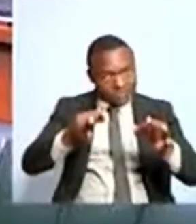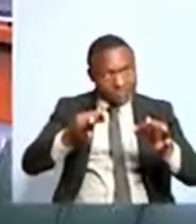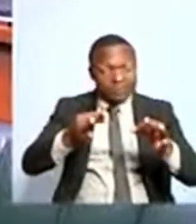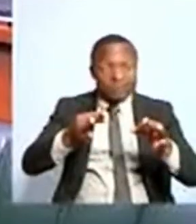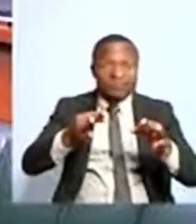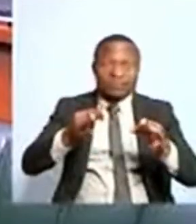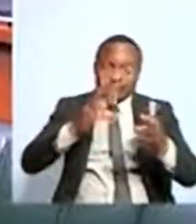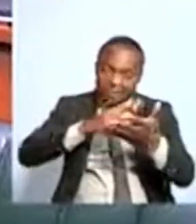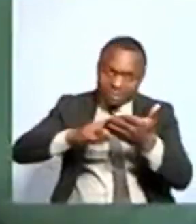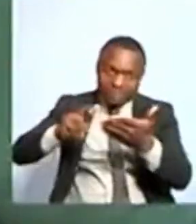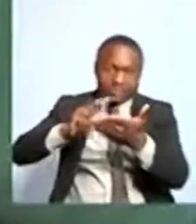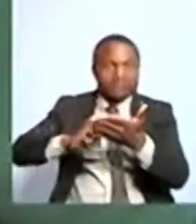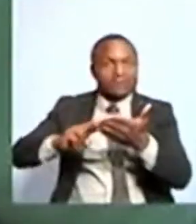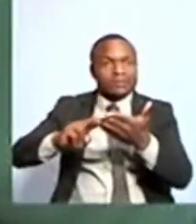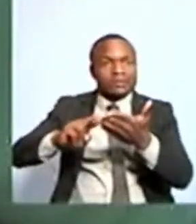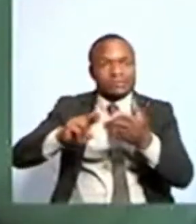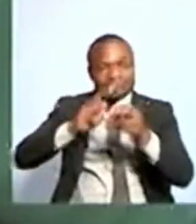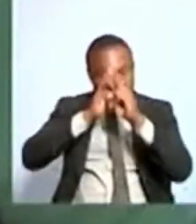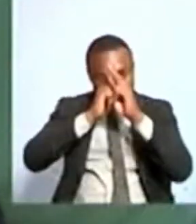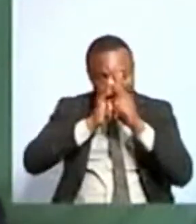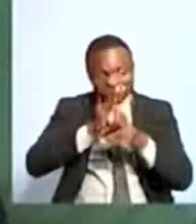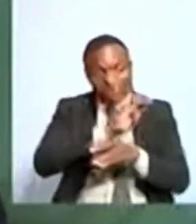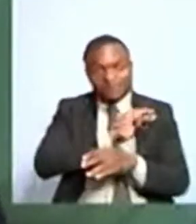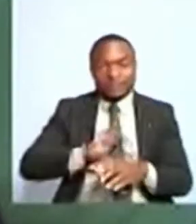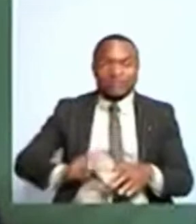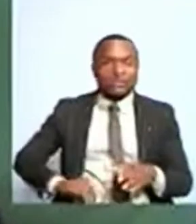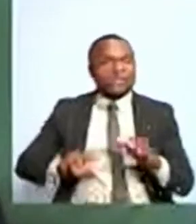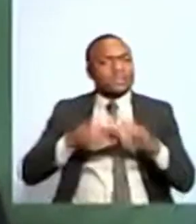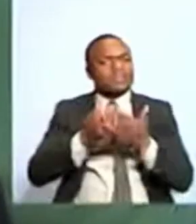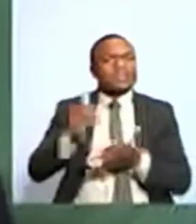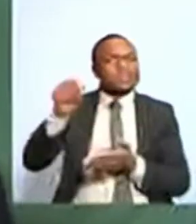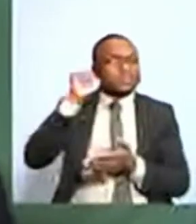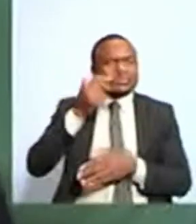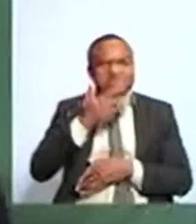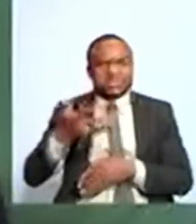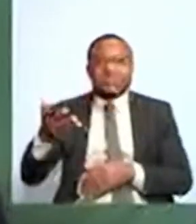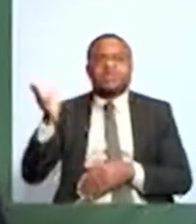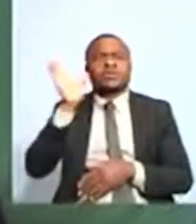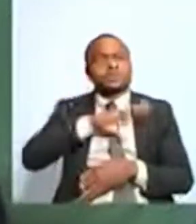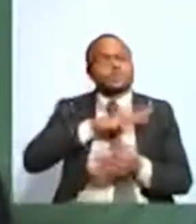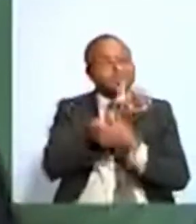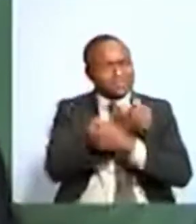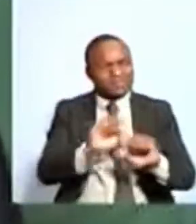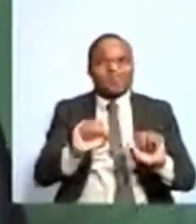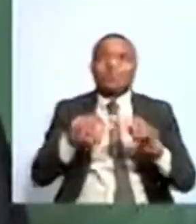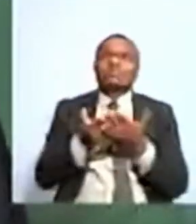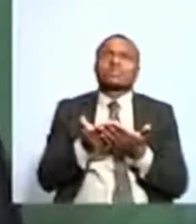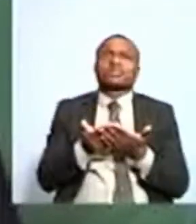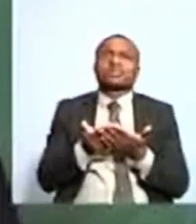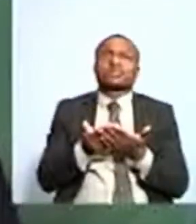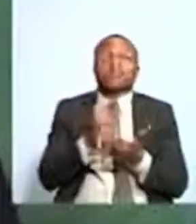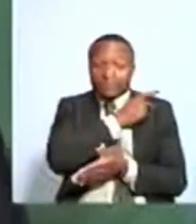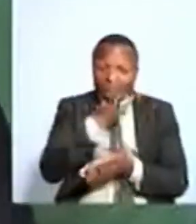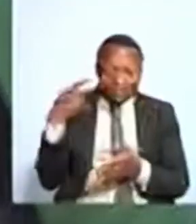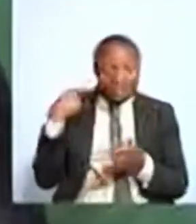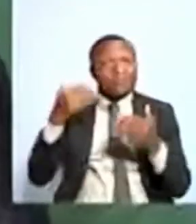even read the references. Honorable member, how do you Yes. refuse on things that have already been resolved? This house has got